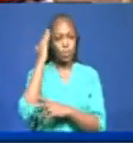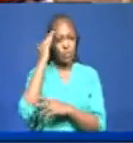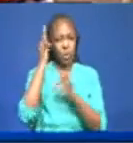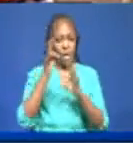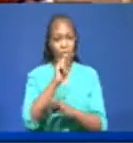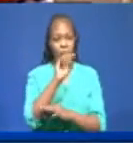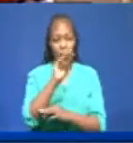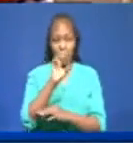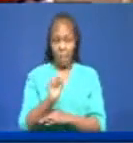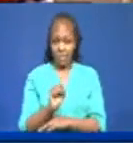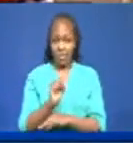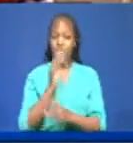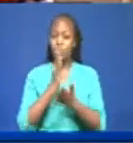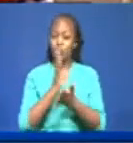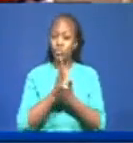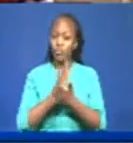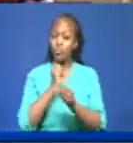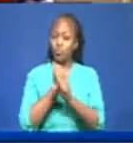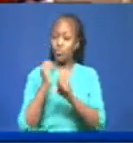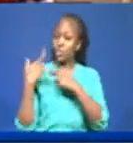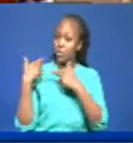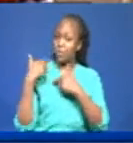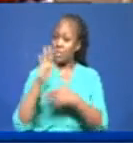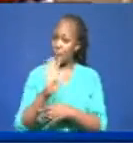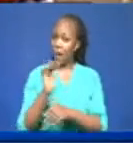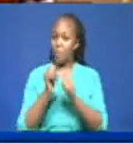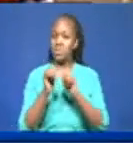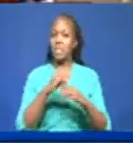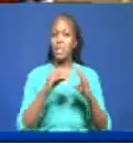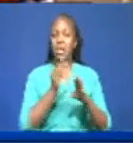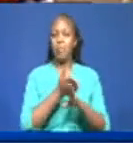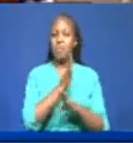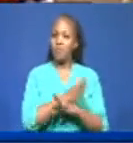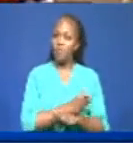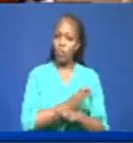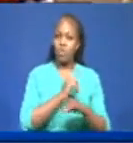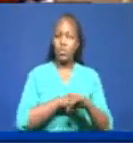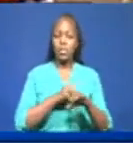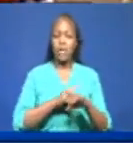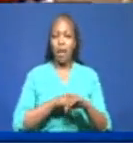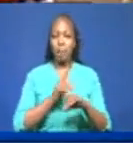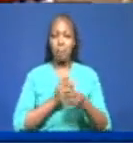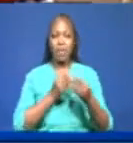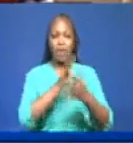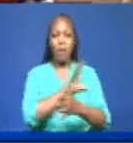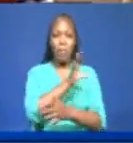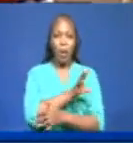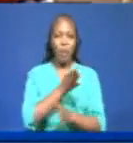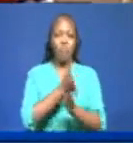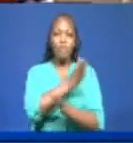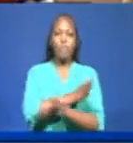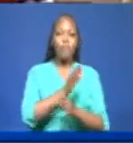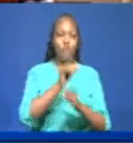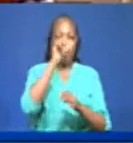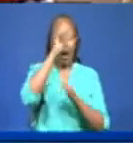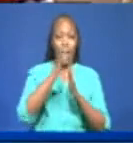purpose, created as it was when powers were given by the former governor of Nairobi City County, the Honorable